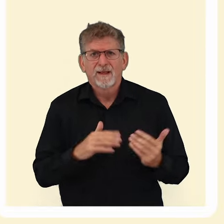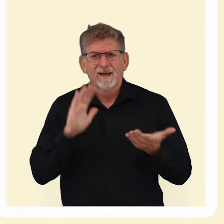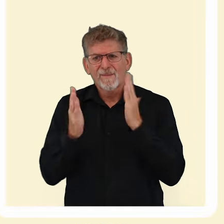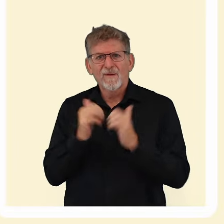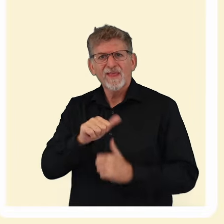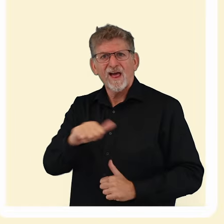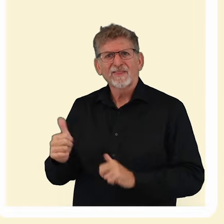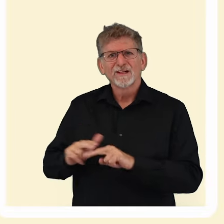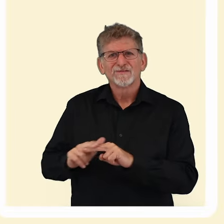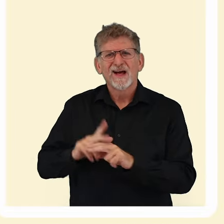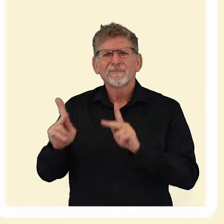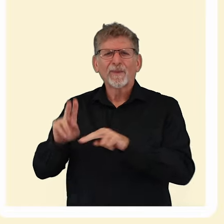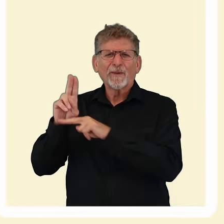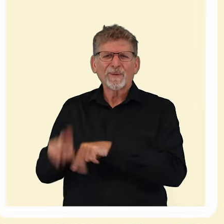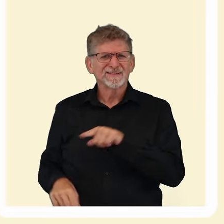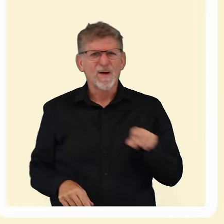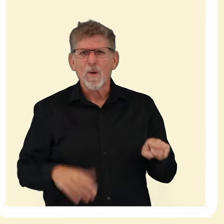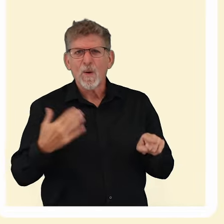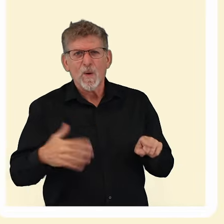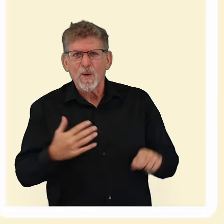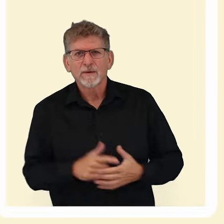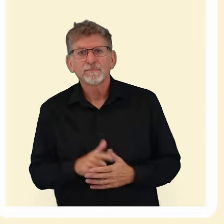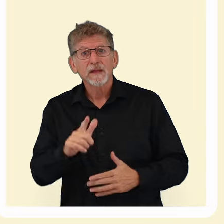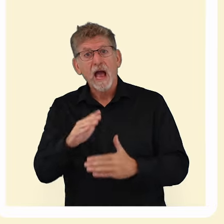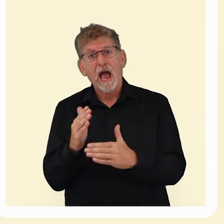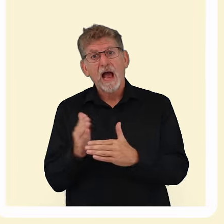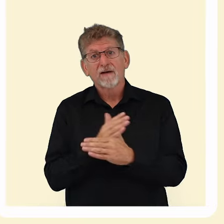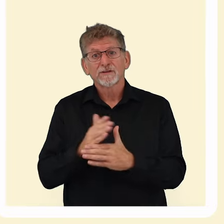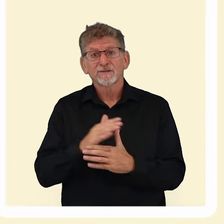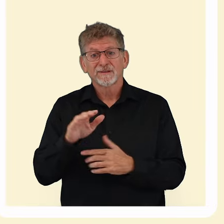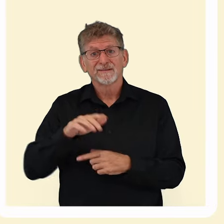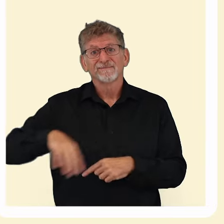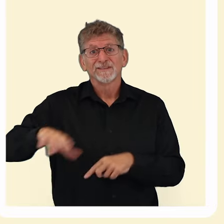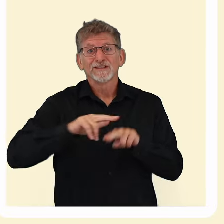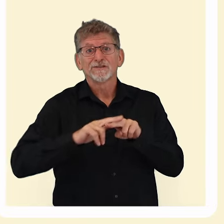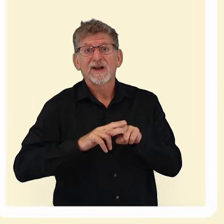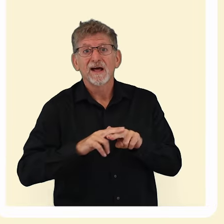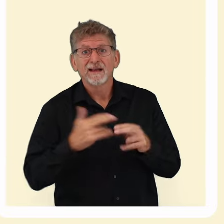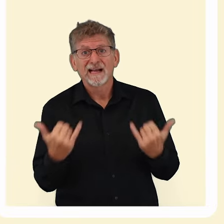our trains right now in Canada is 77 years old. The average age of